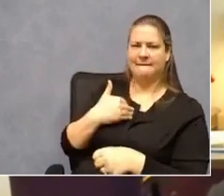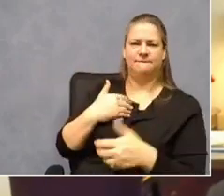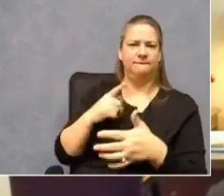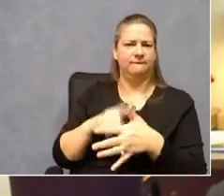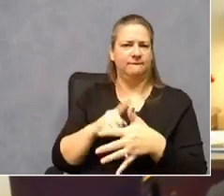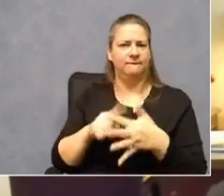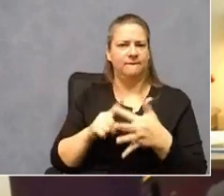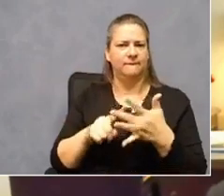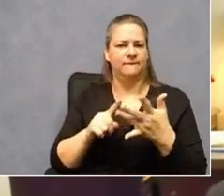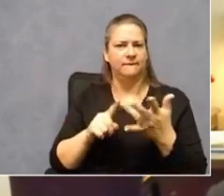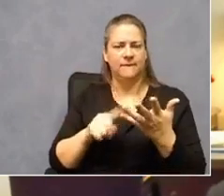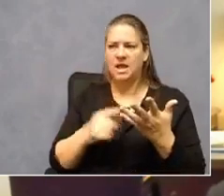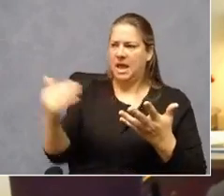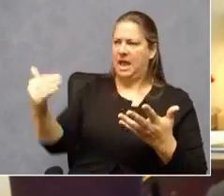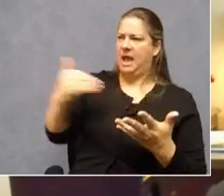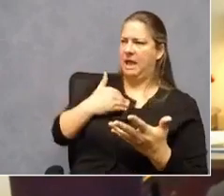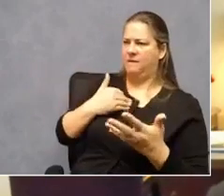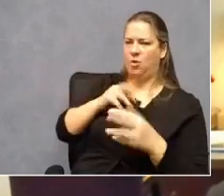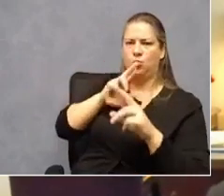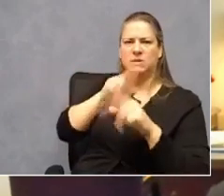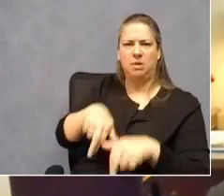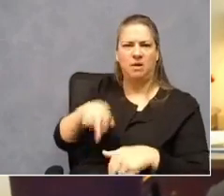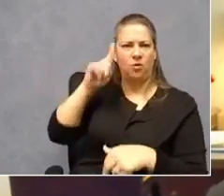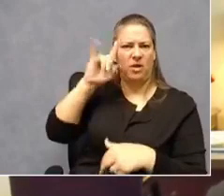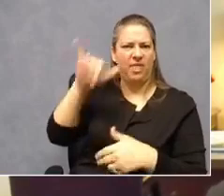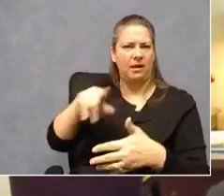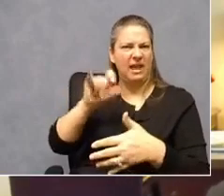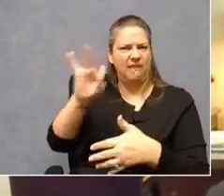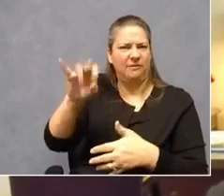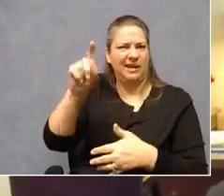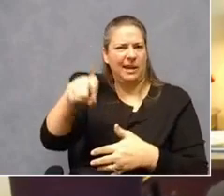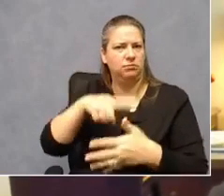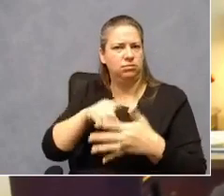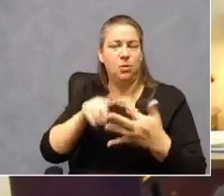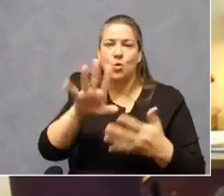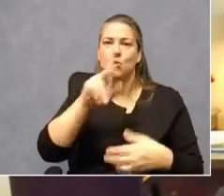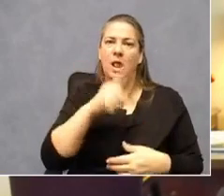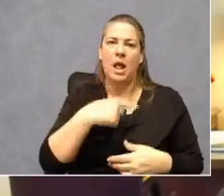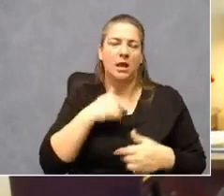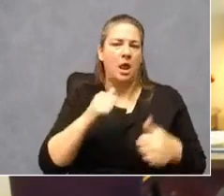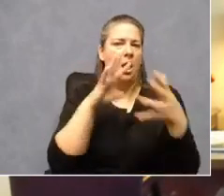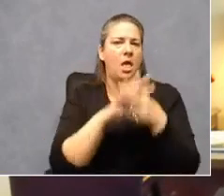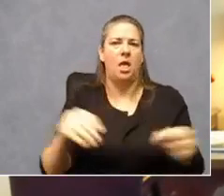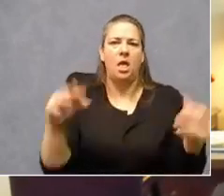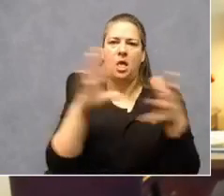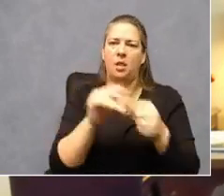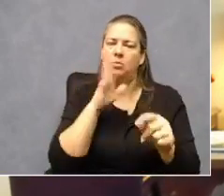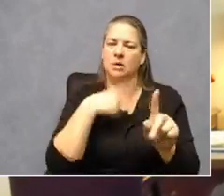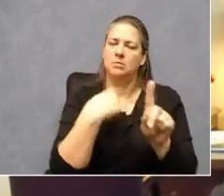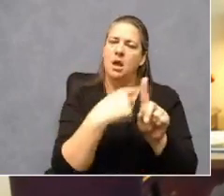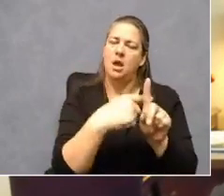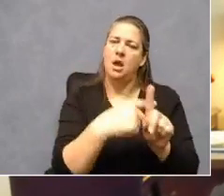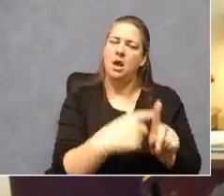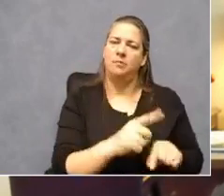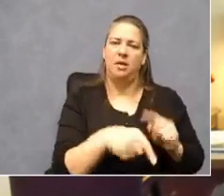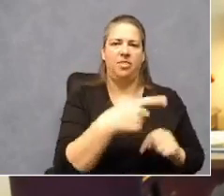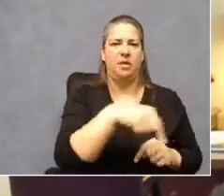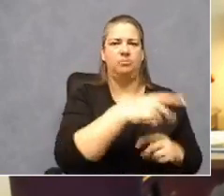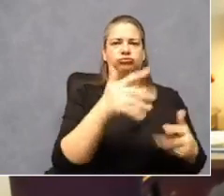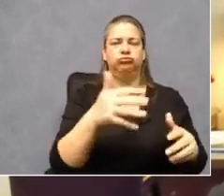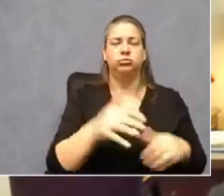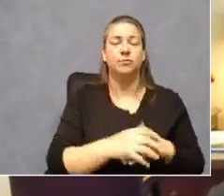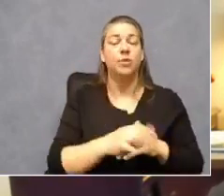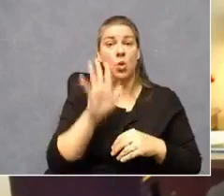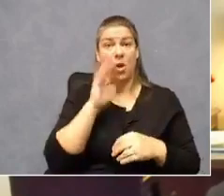response. And I can't say enough about them. So we will have new holiday guidelines coming